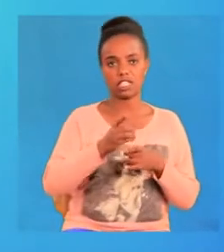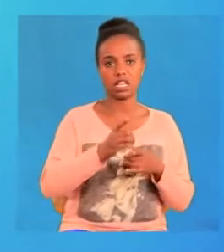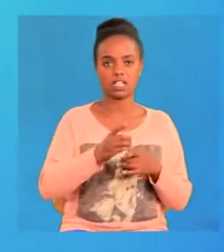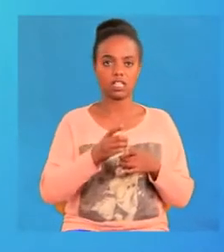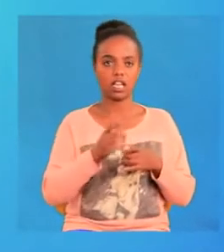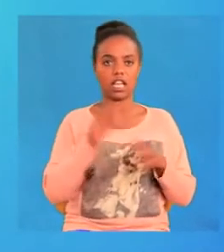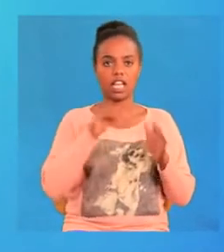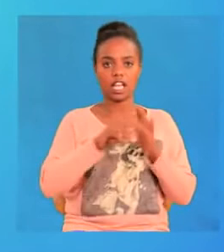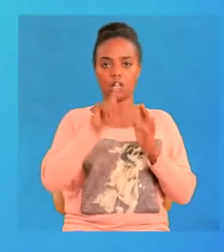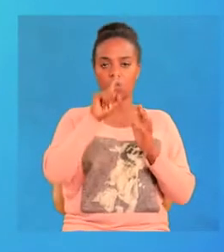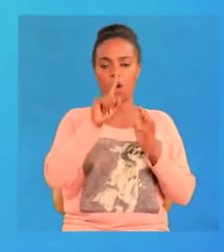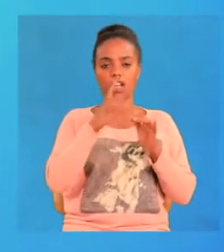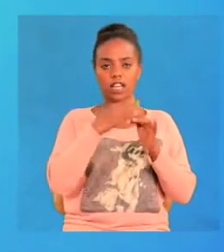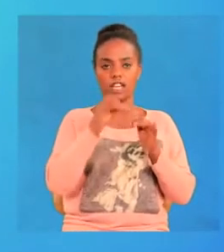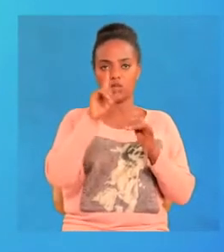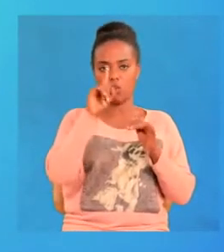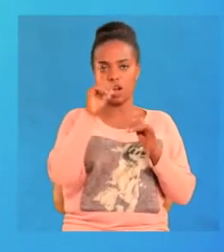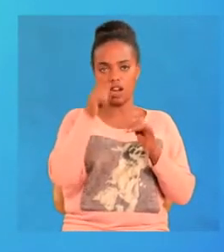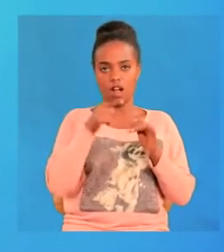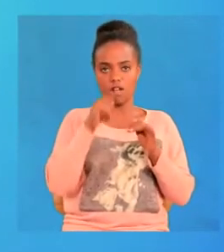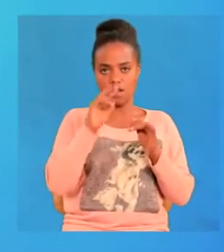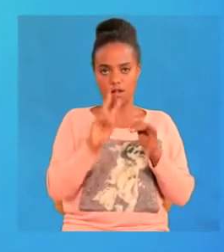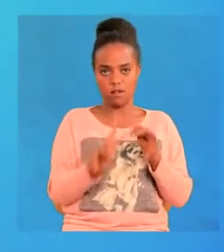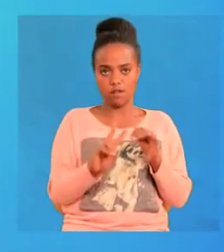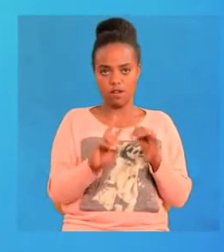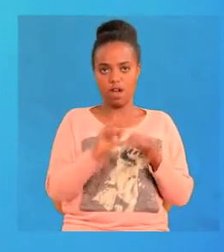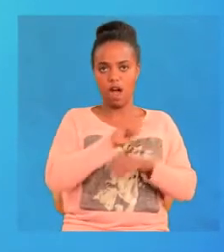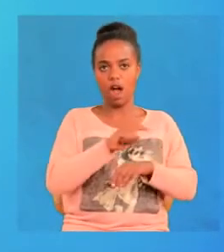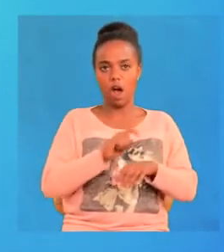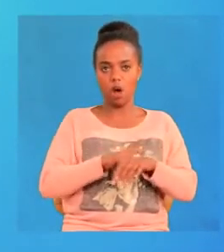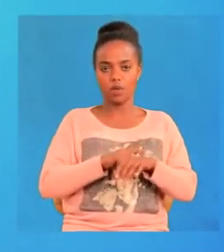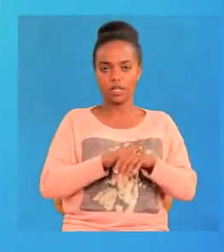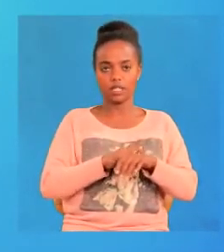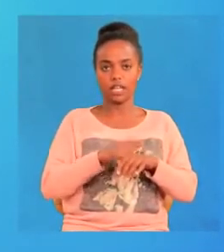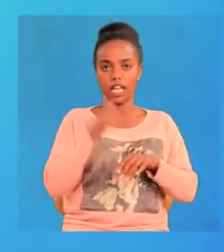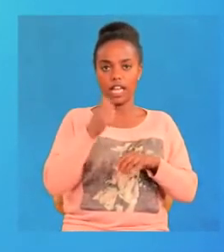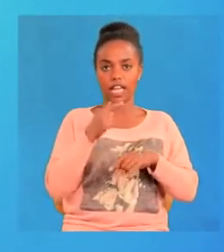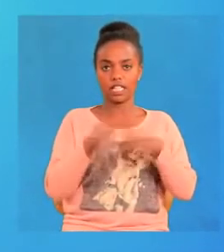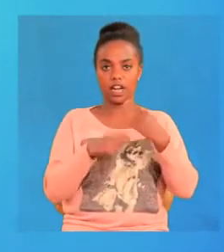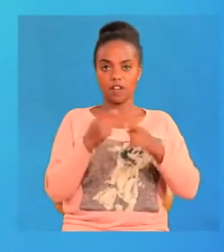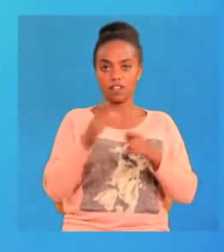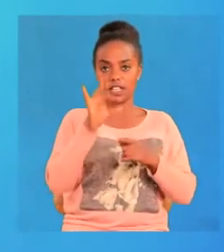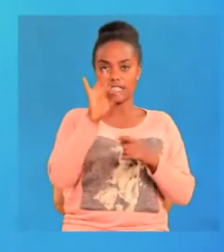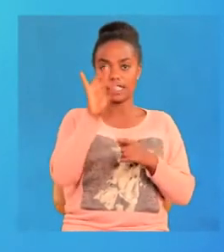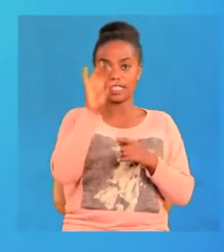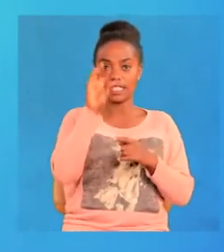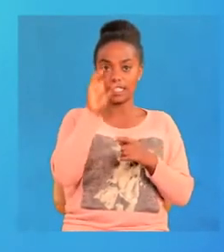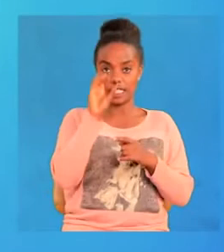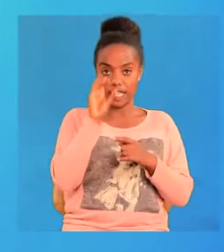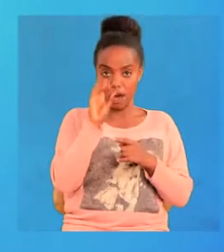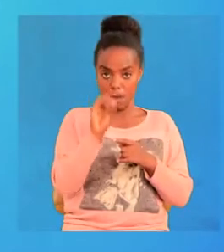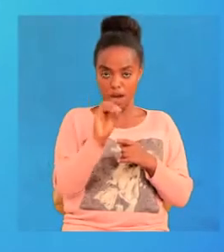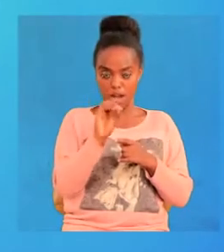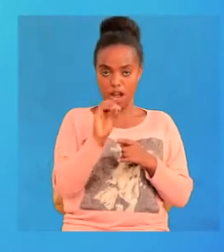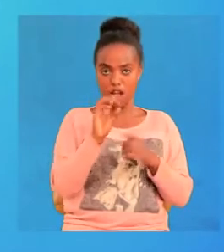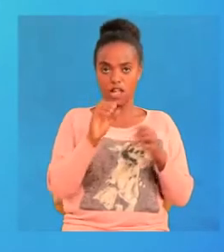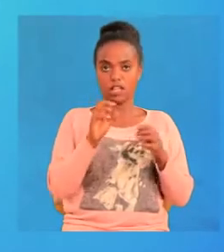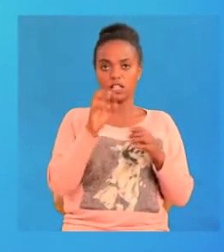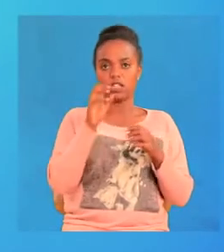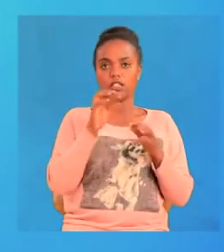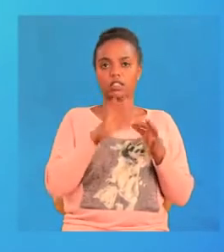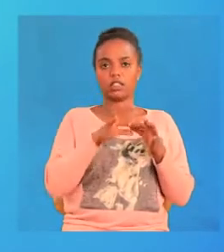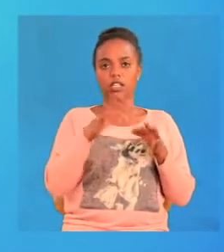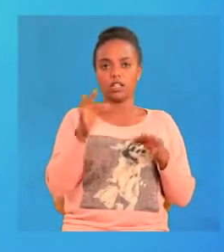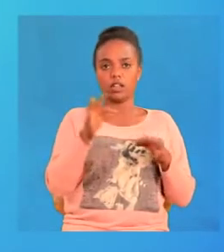So in 1.5 hours, A travels the distance of 80, this